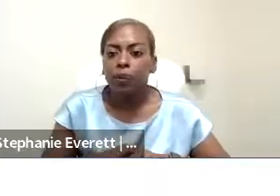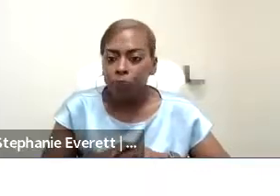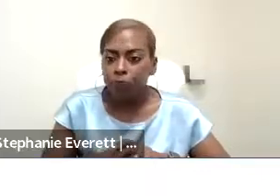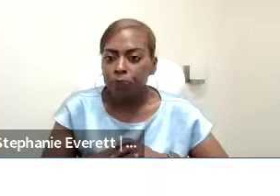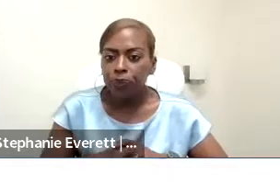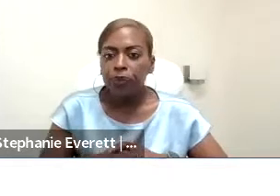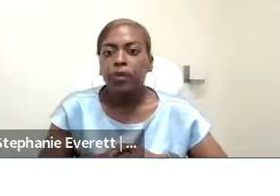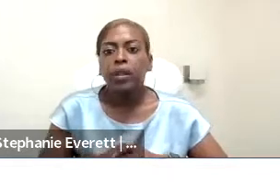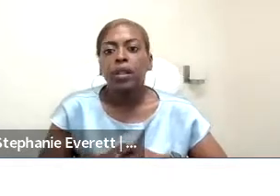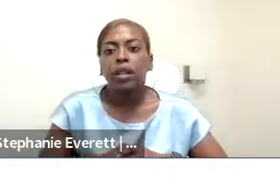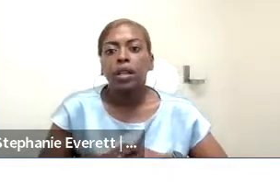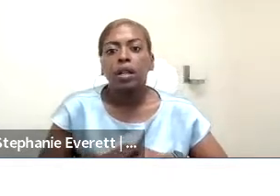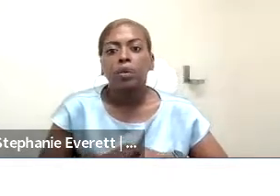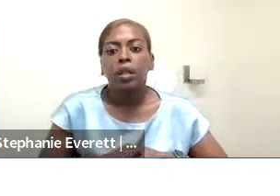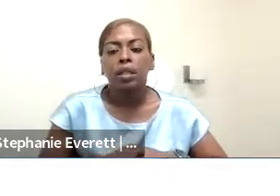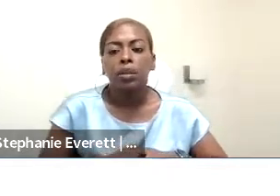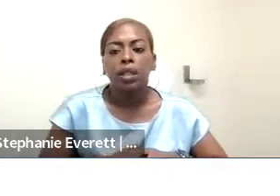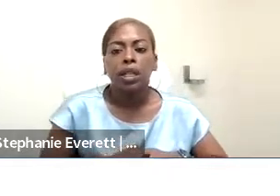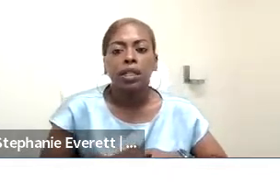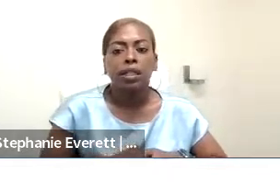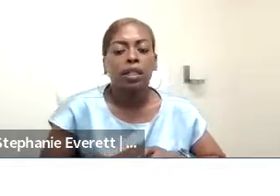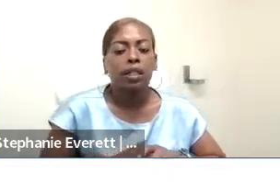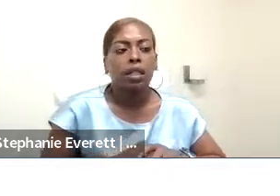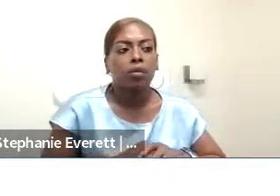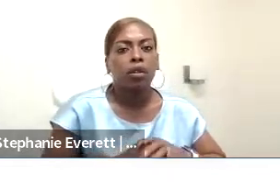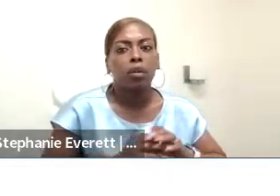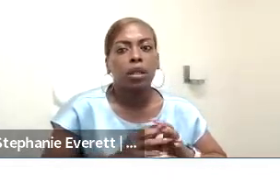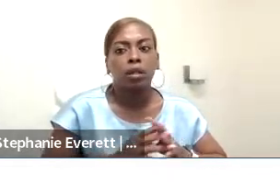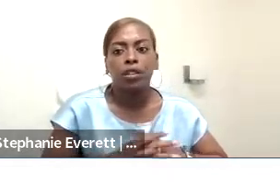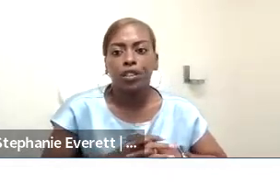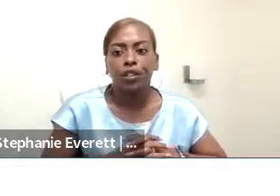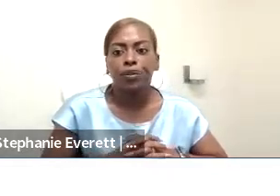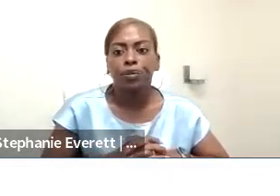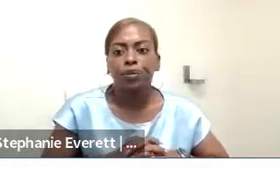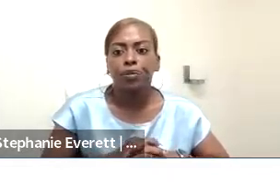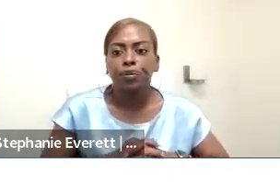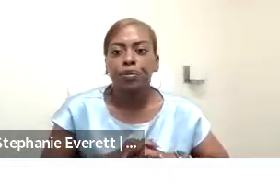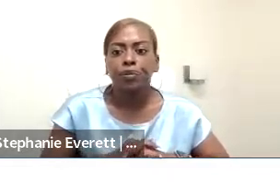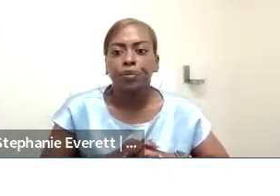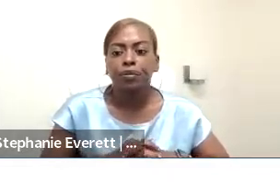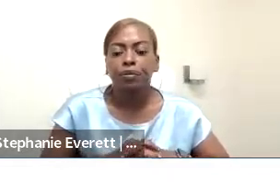draft form. It's something that has to come from the commissioner.